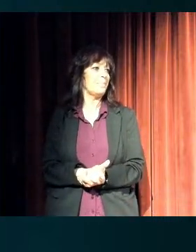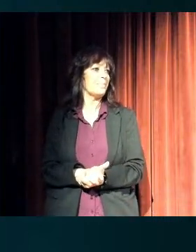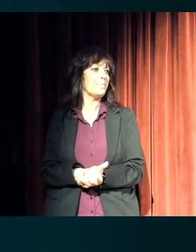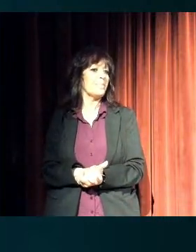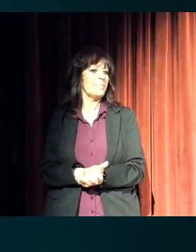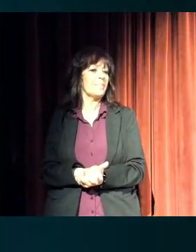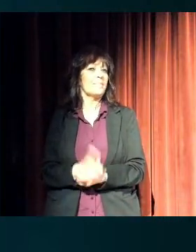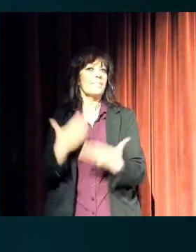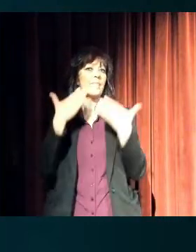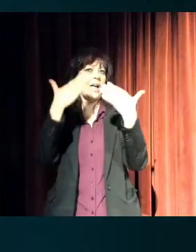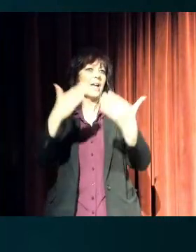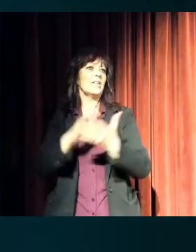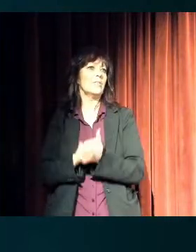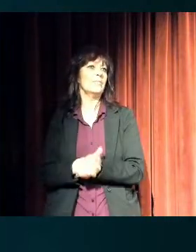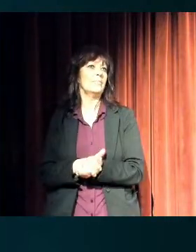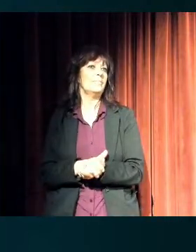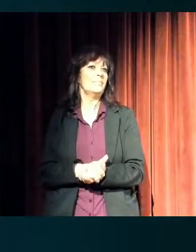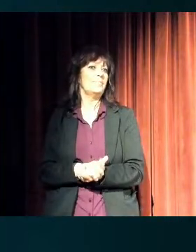Thank you.